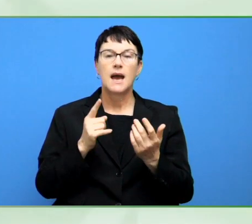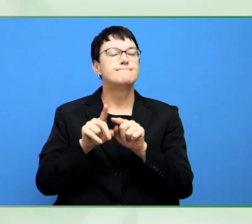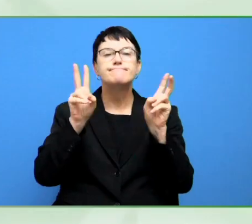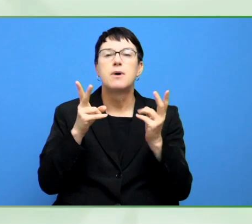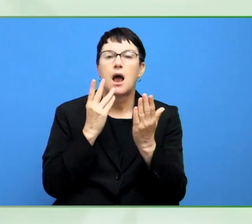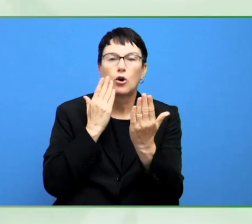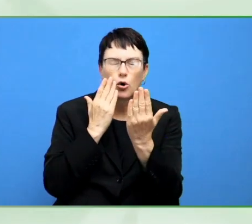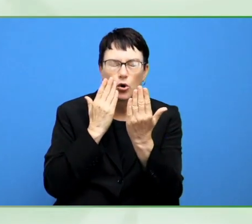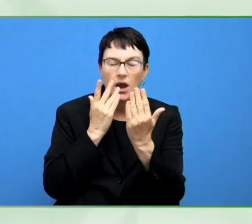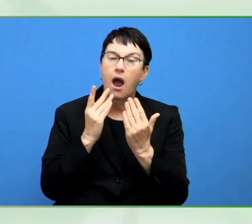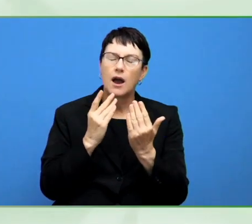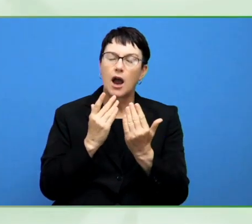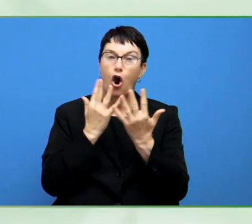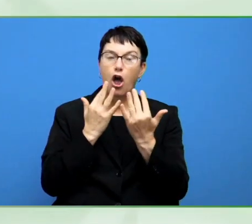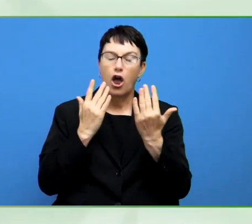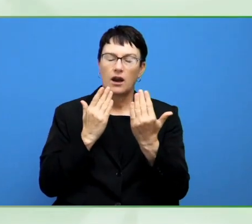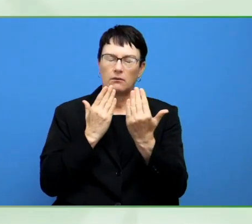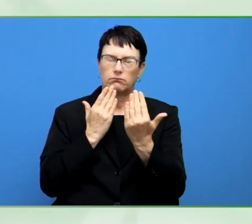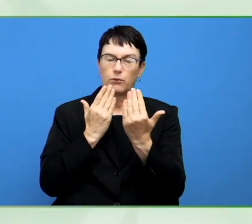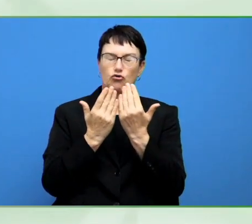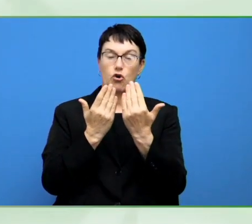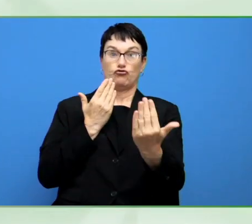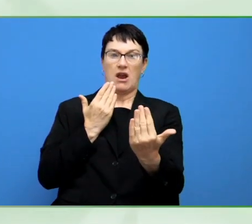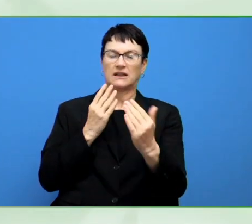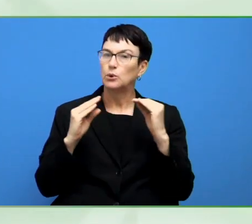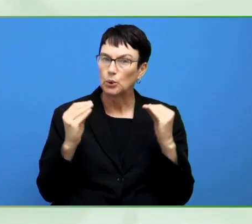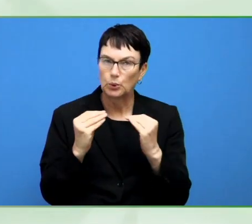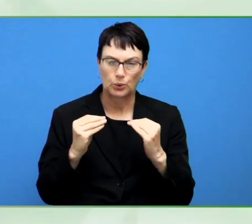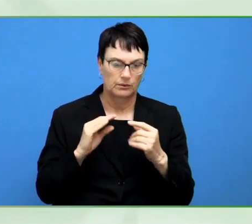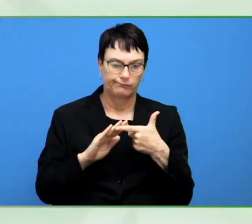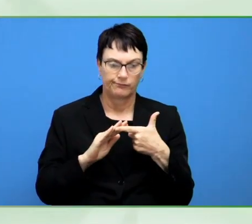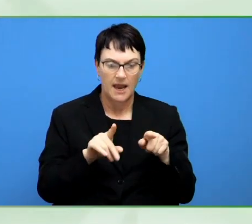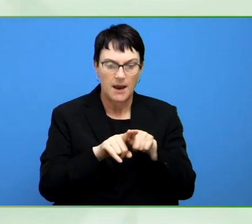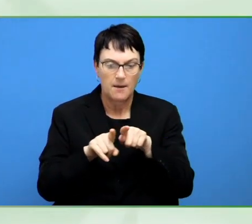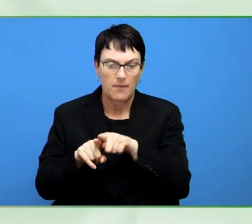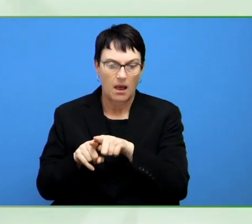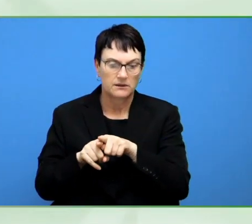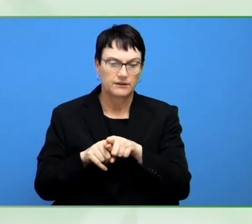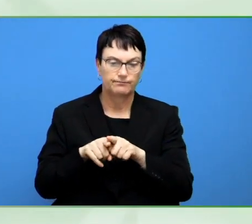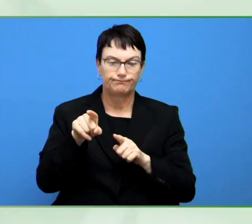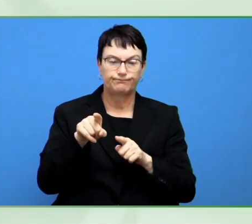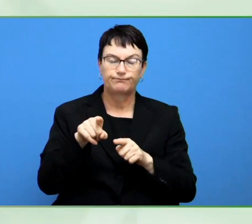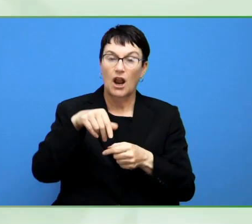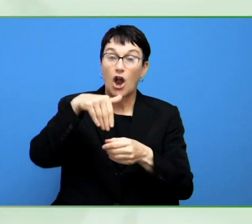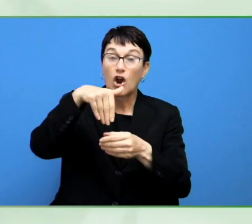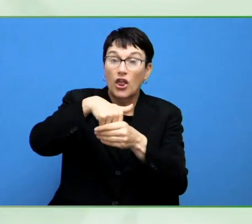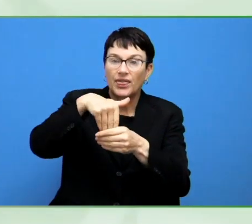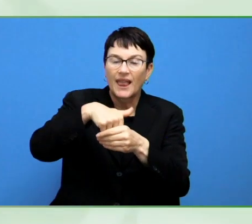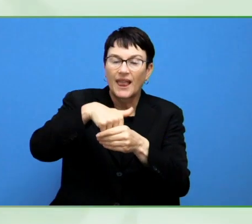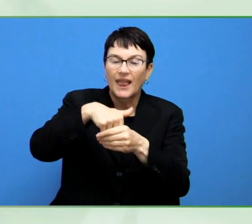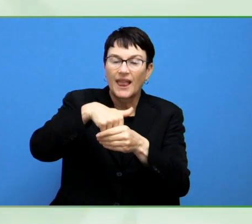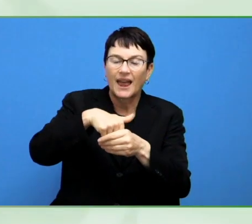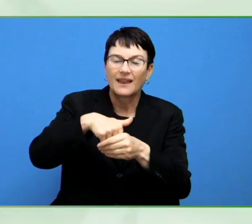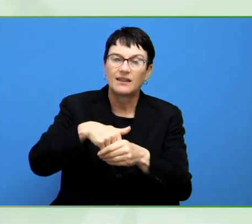as what it looks like, and missing captions, and such. So it's